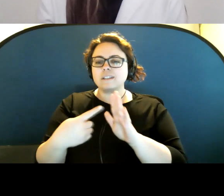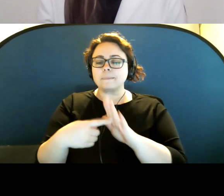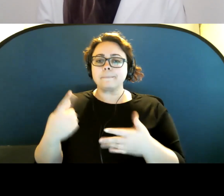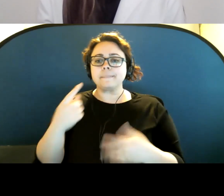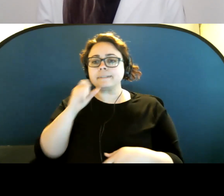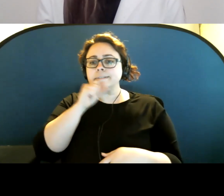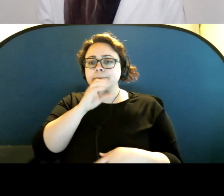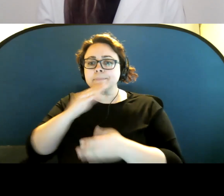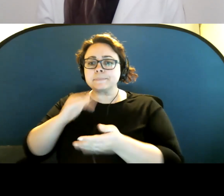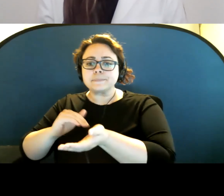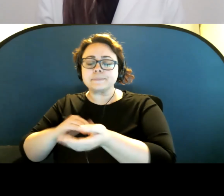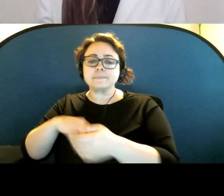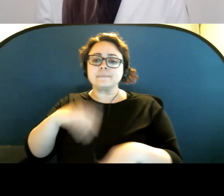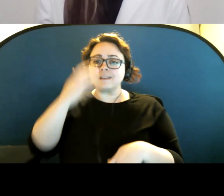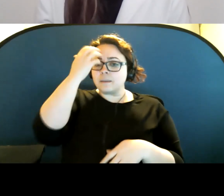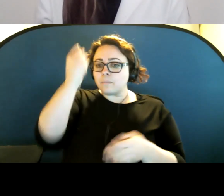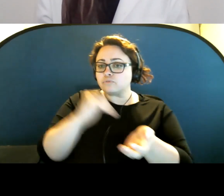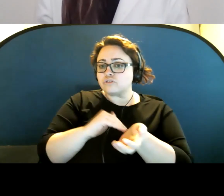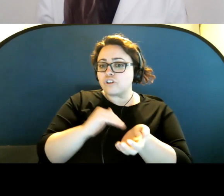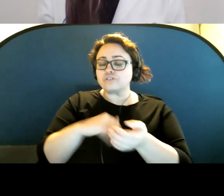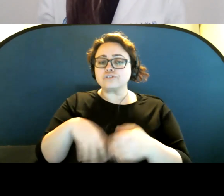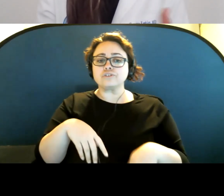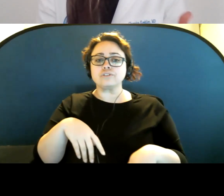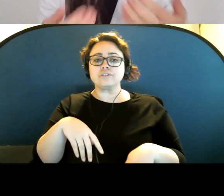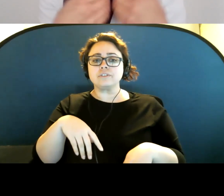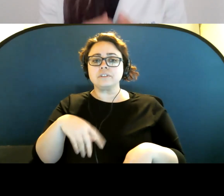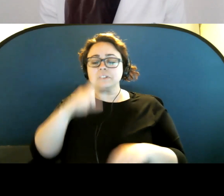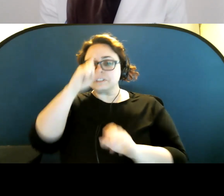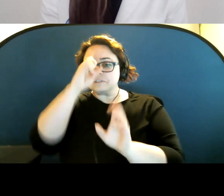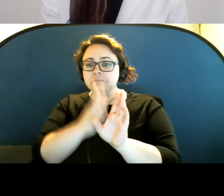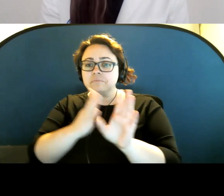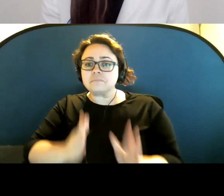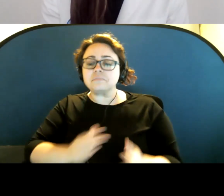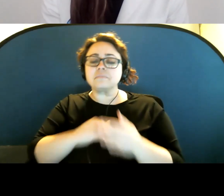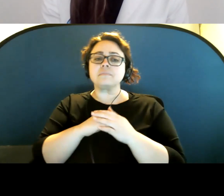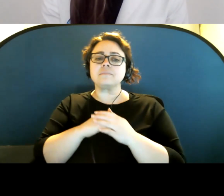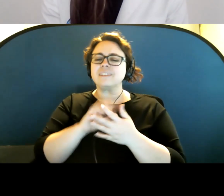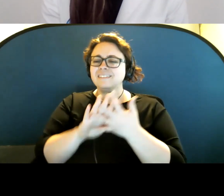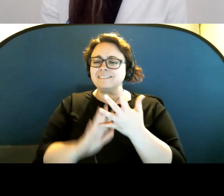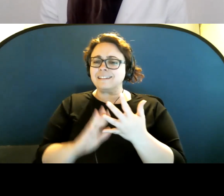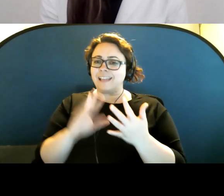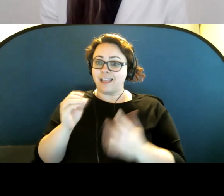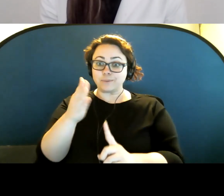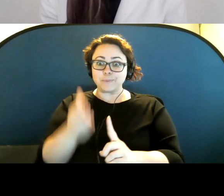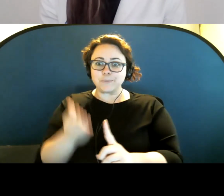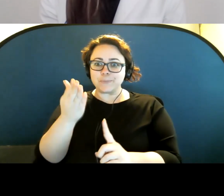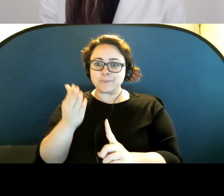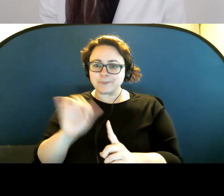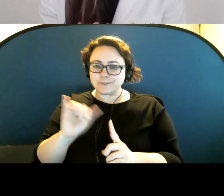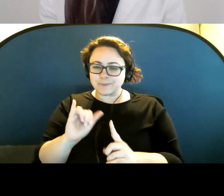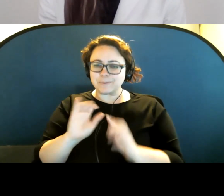doctor, psychiatrist, and you. So, thinking about your own role and how you interact with